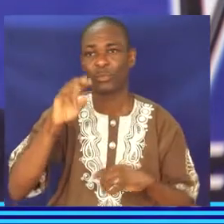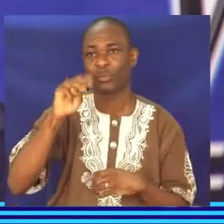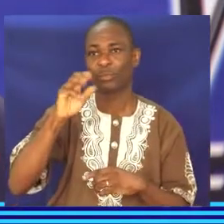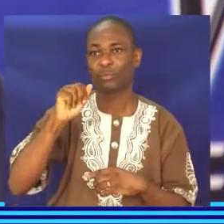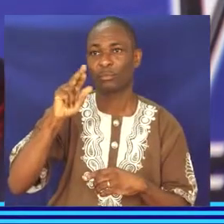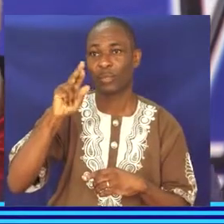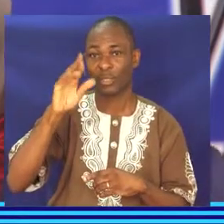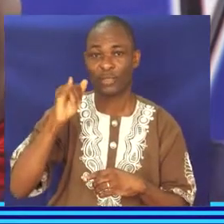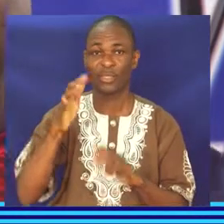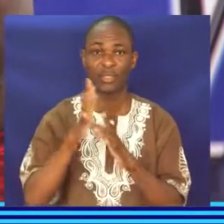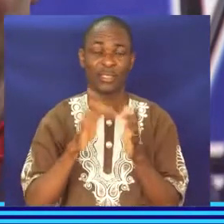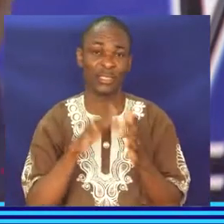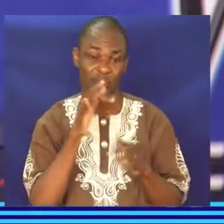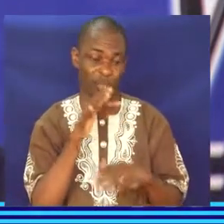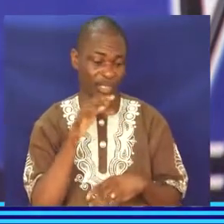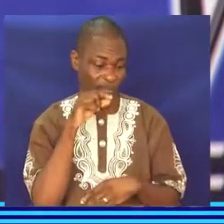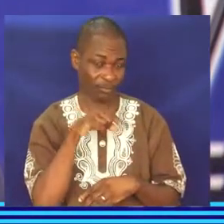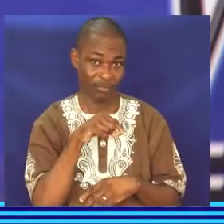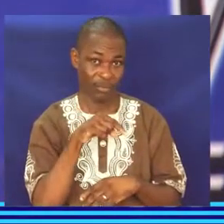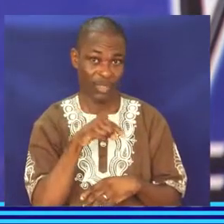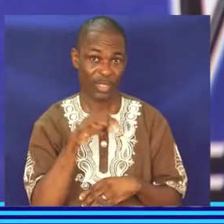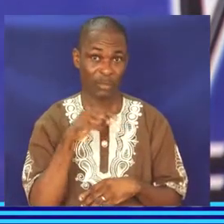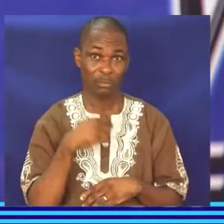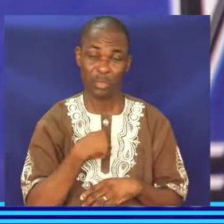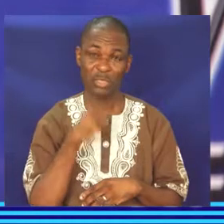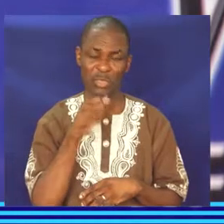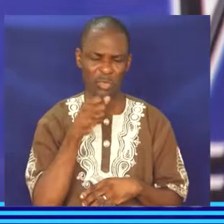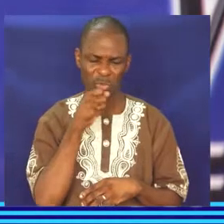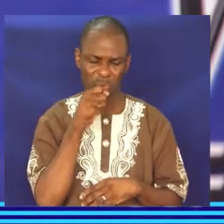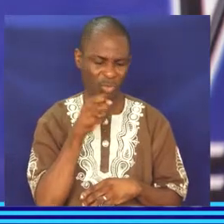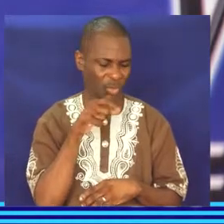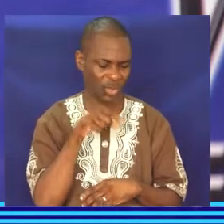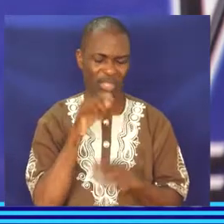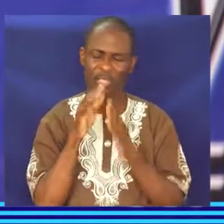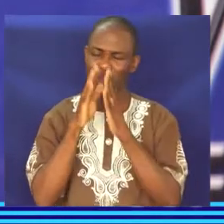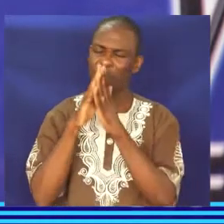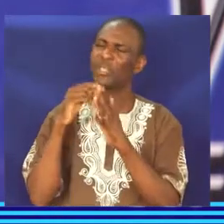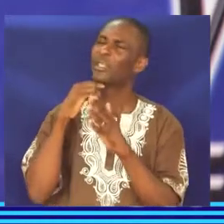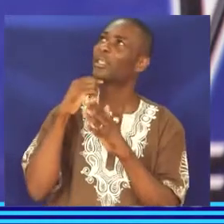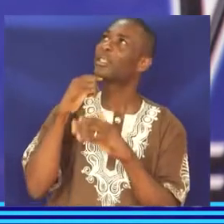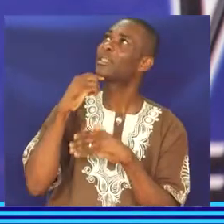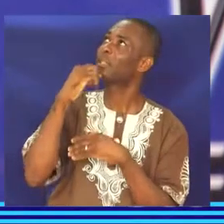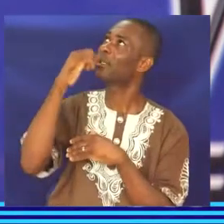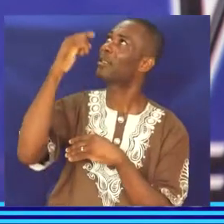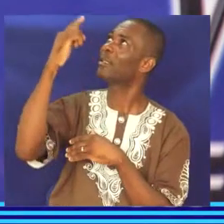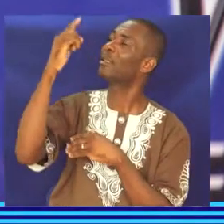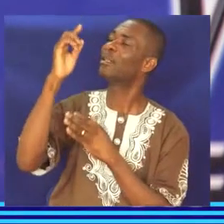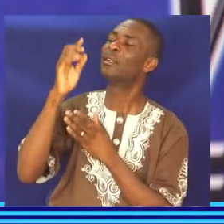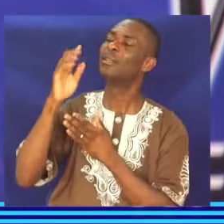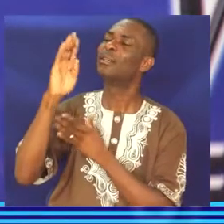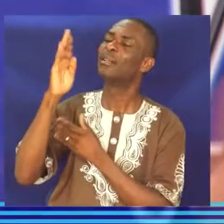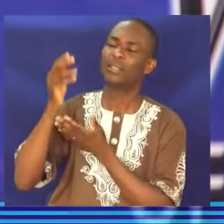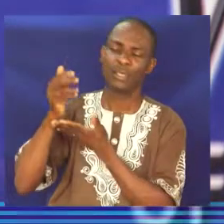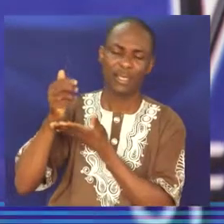yesu ma me mary me ya sure so o daada kro ena obo mpa ye kire onyankopon sa ewrade fa awiase agenkwa na